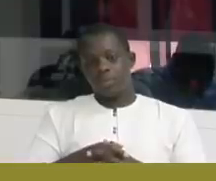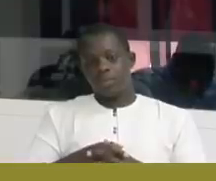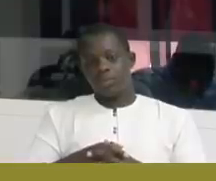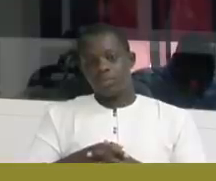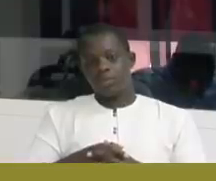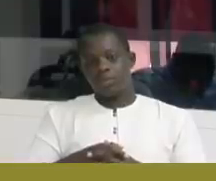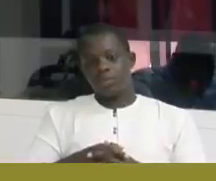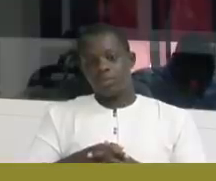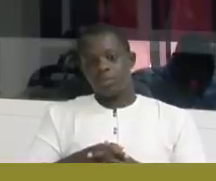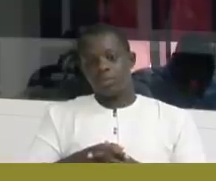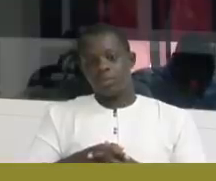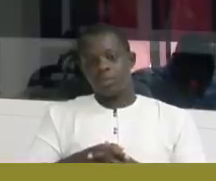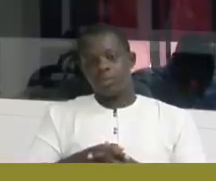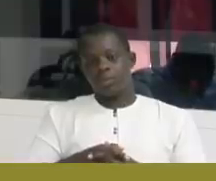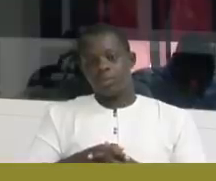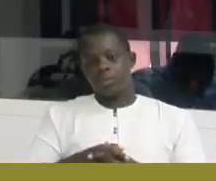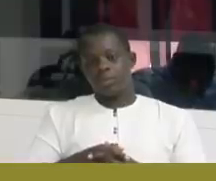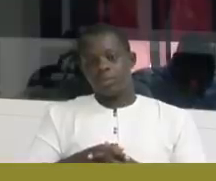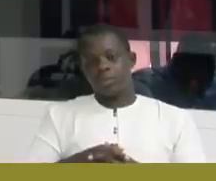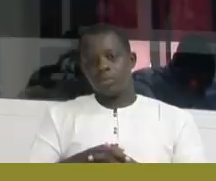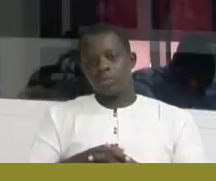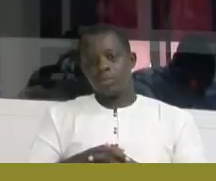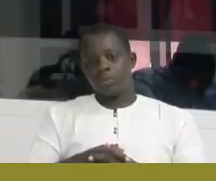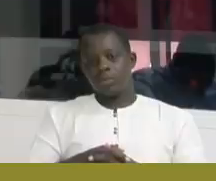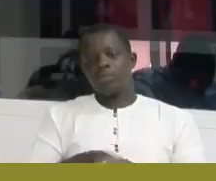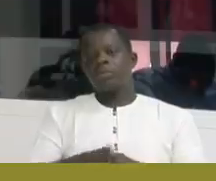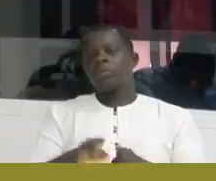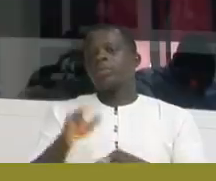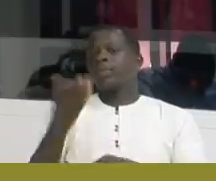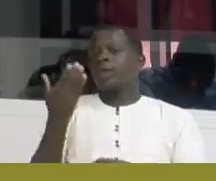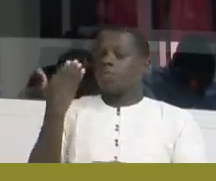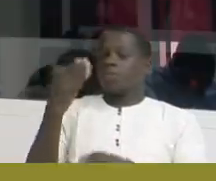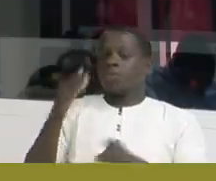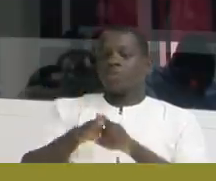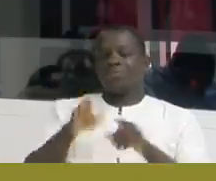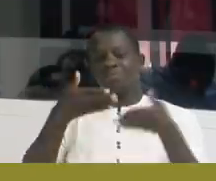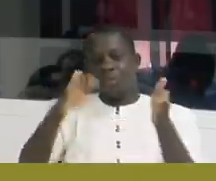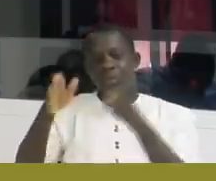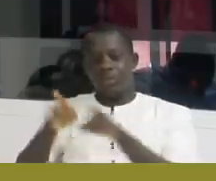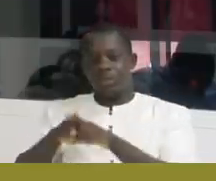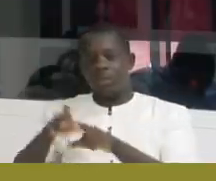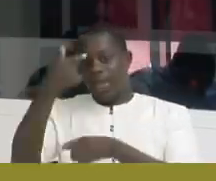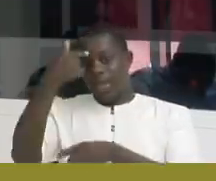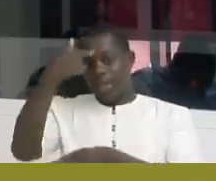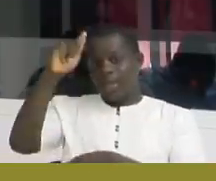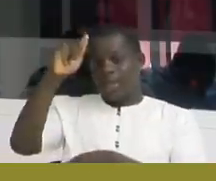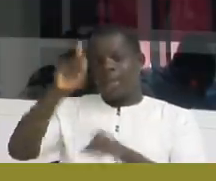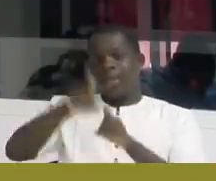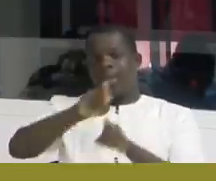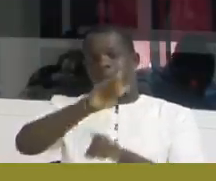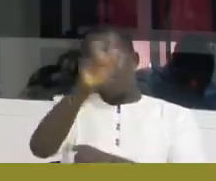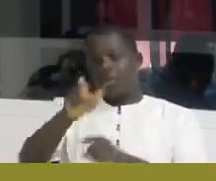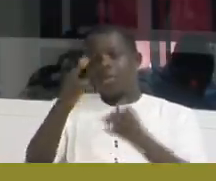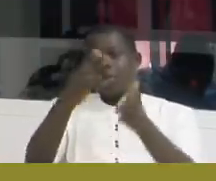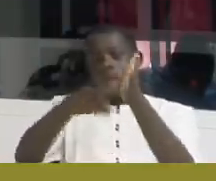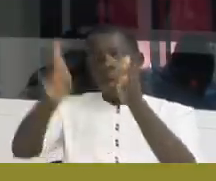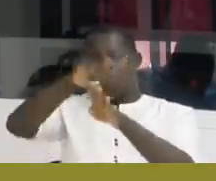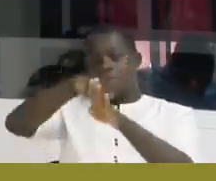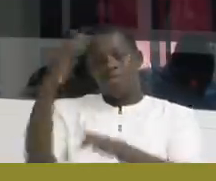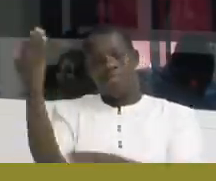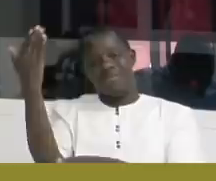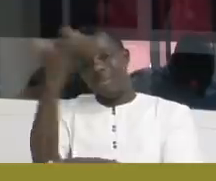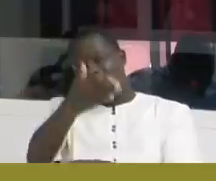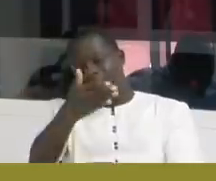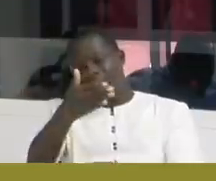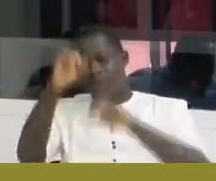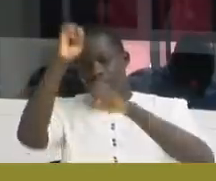there was a system whereby the intelligence personnel report directly to the head of